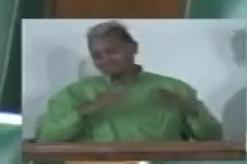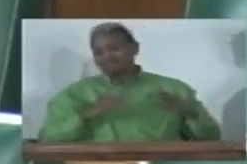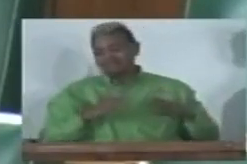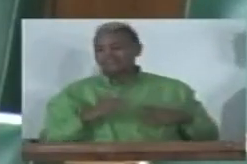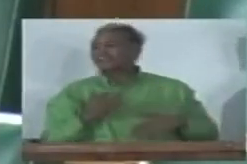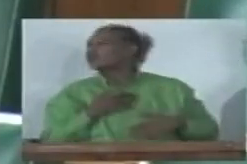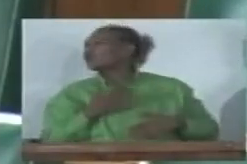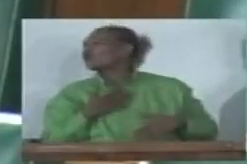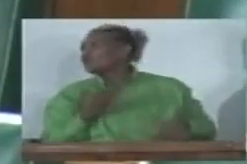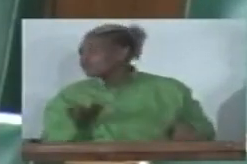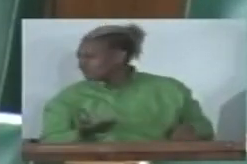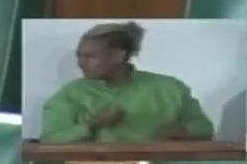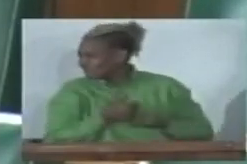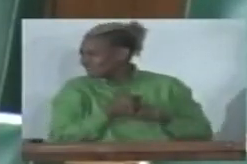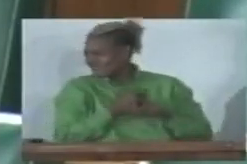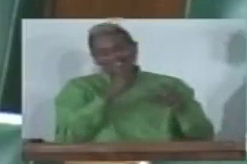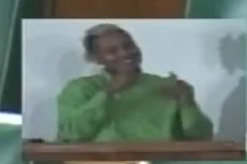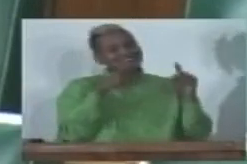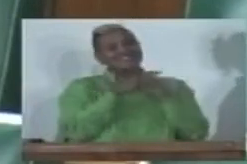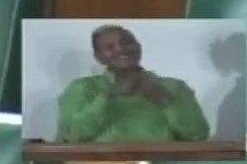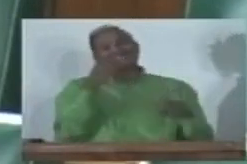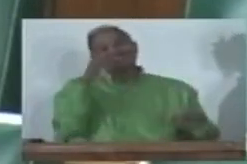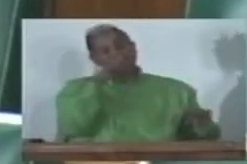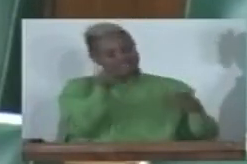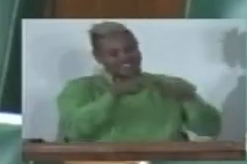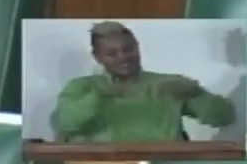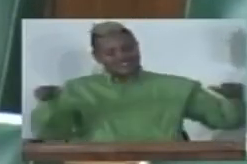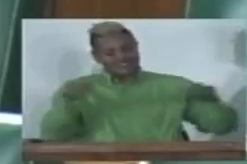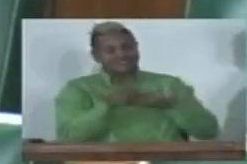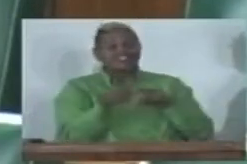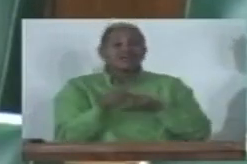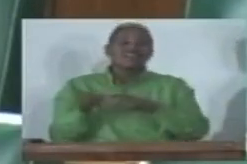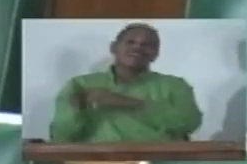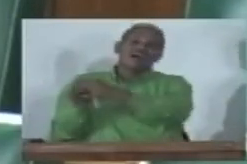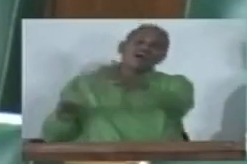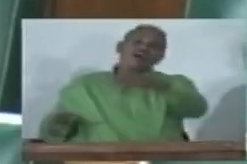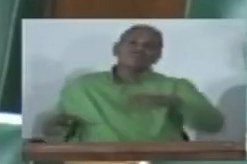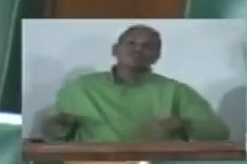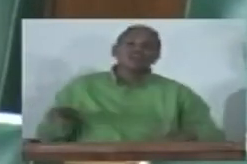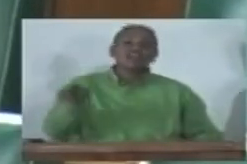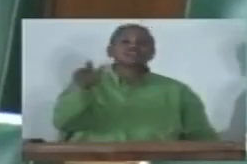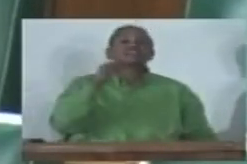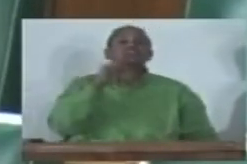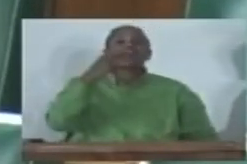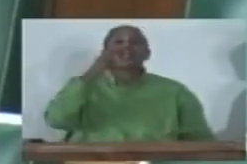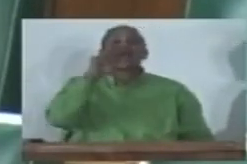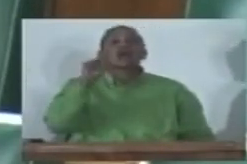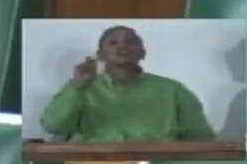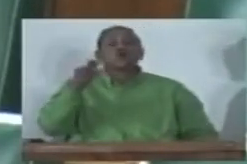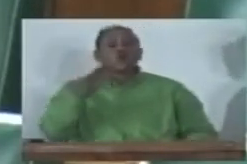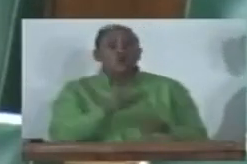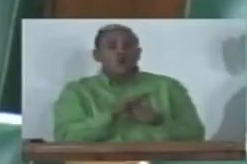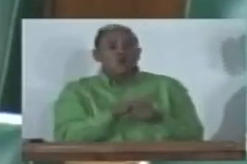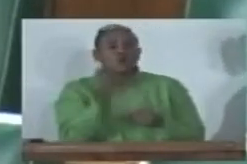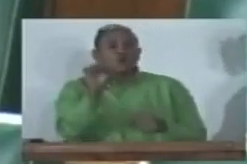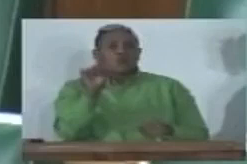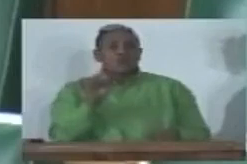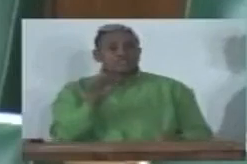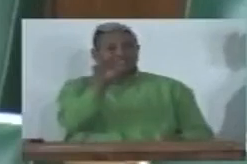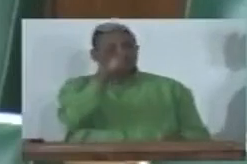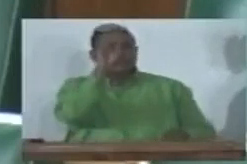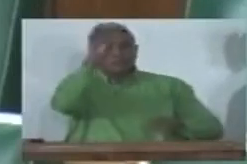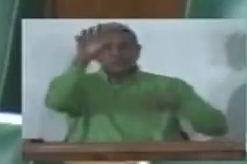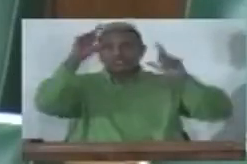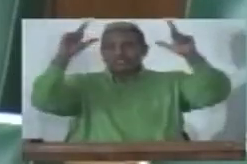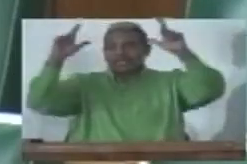integrating contrasting nosing strips, handrails, and hazard warnings where stairs are provided. Those are things